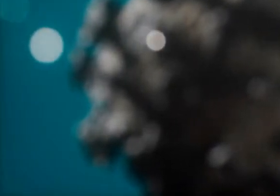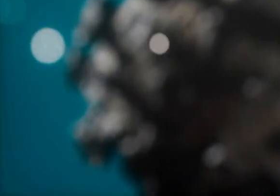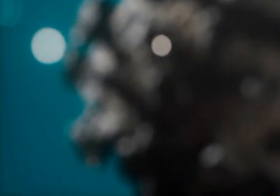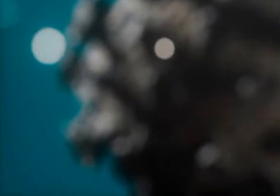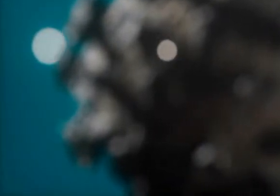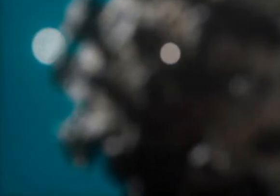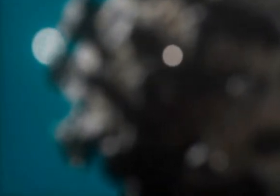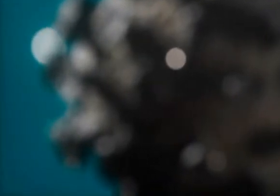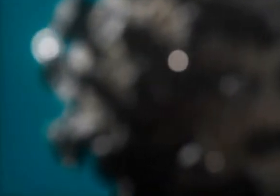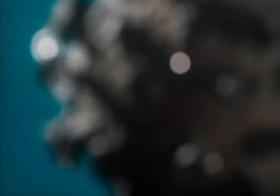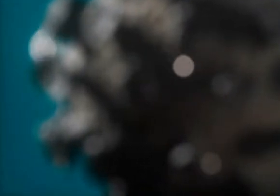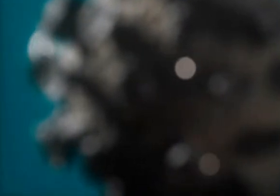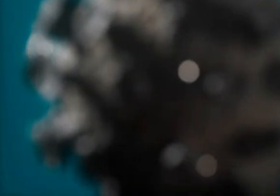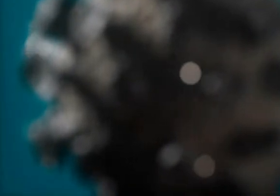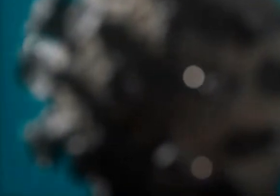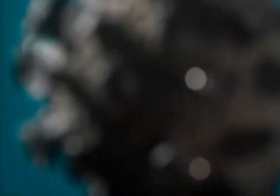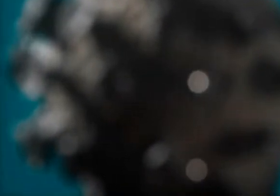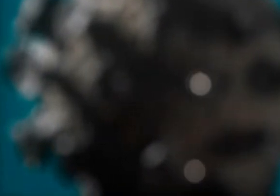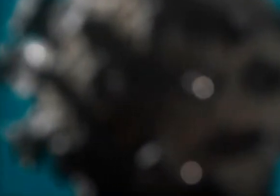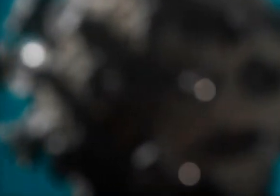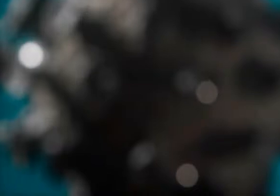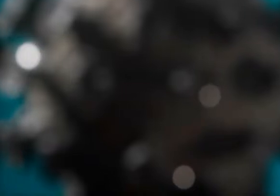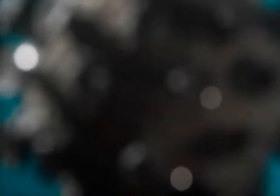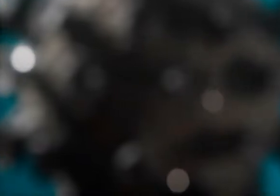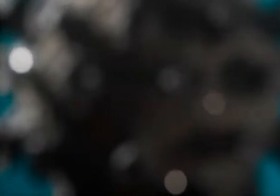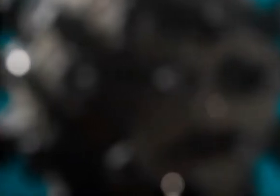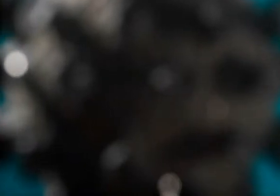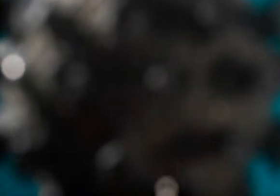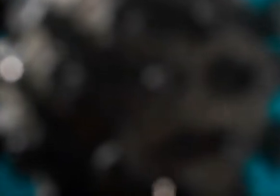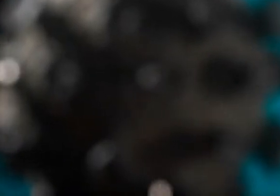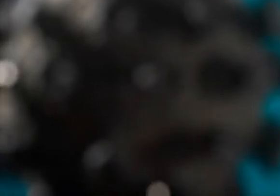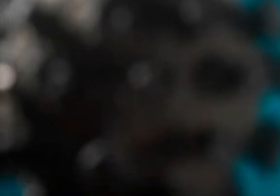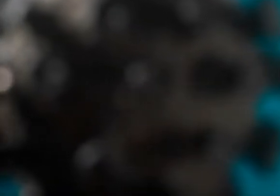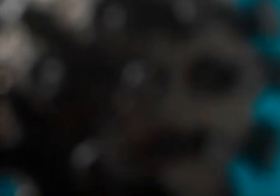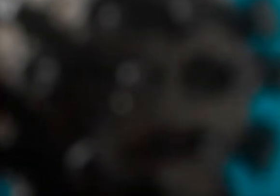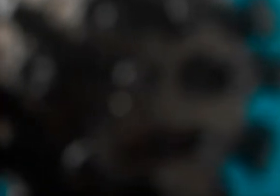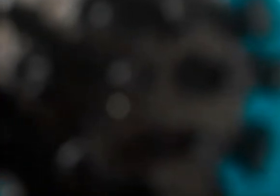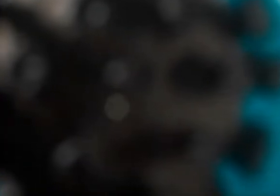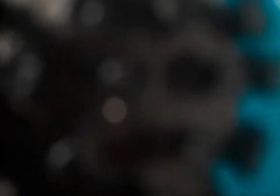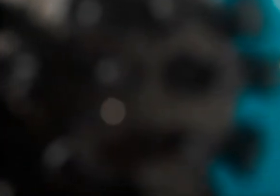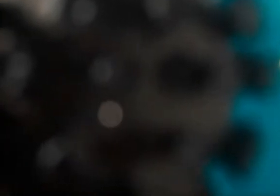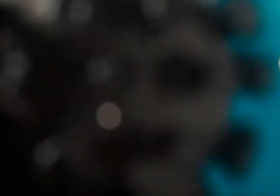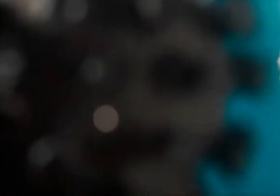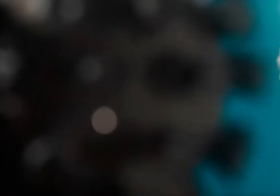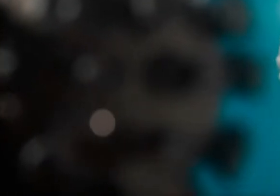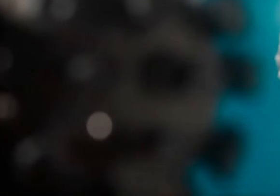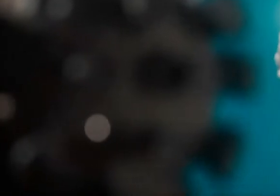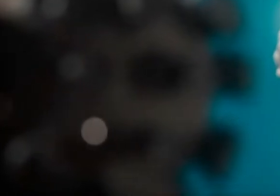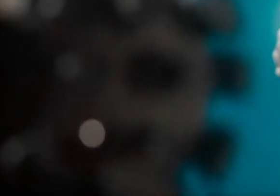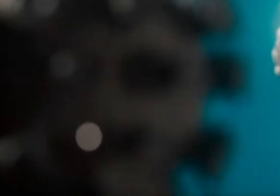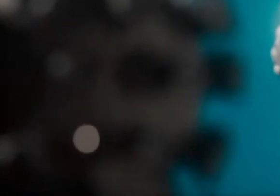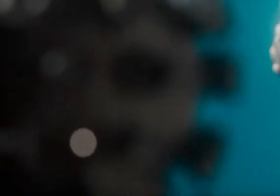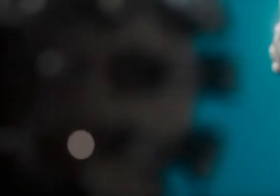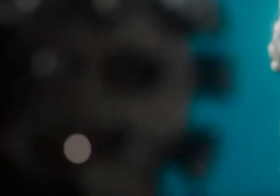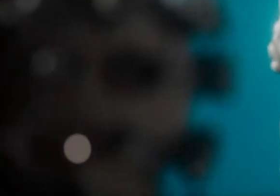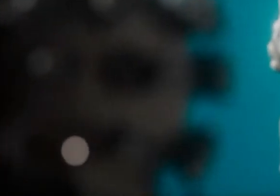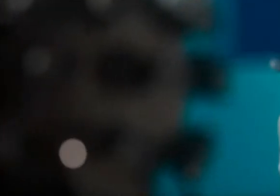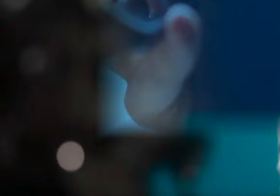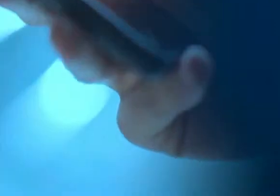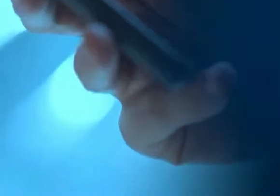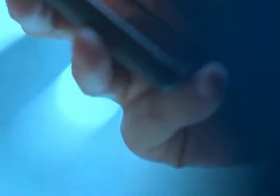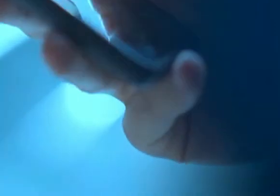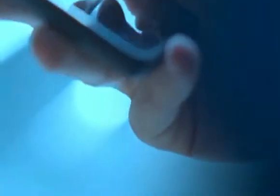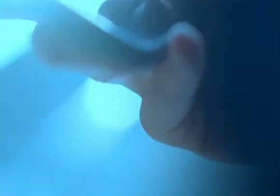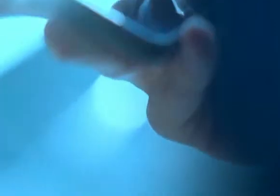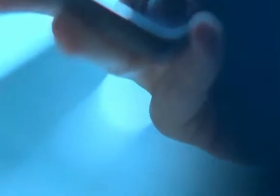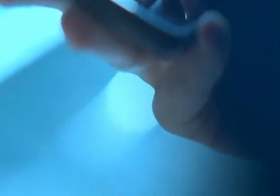what we know about it and what the worries are. Is it spreading quickly? How long has it been spreading before it was discovered last